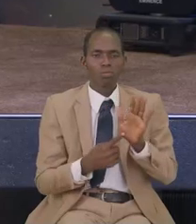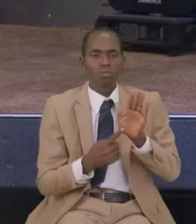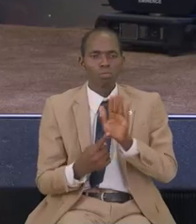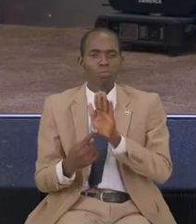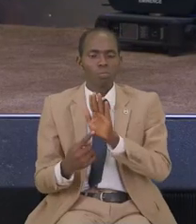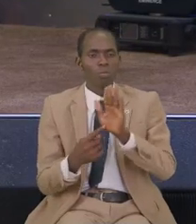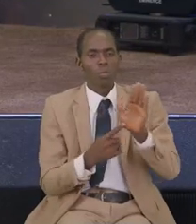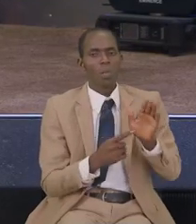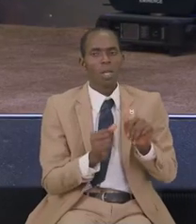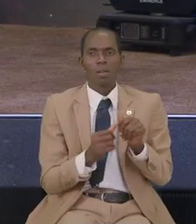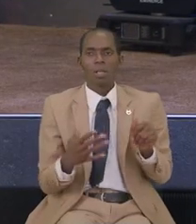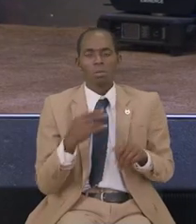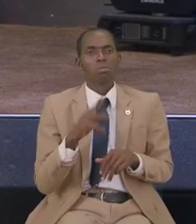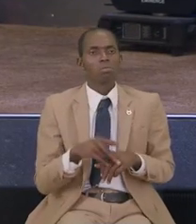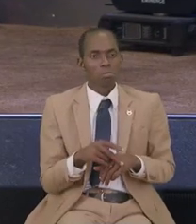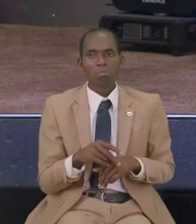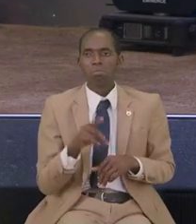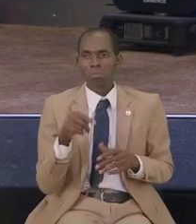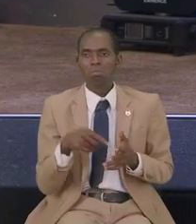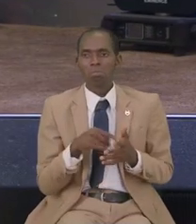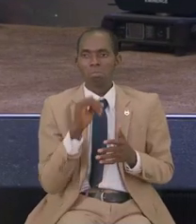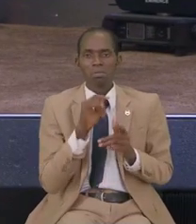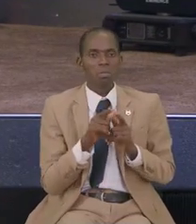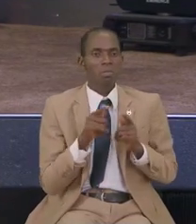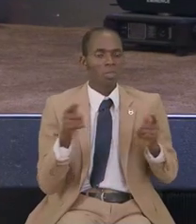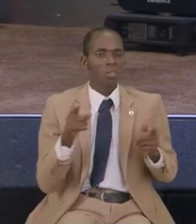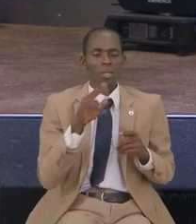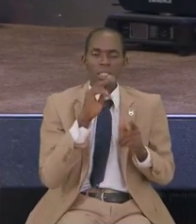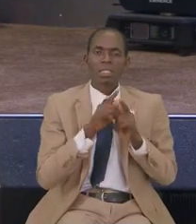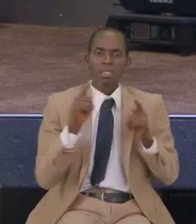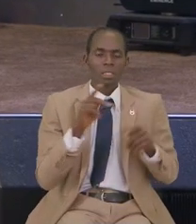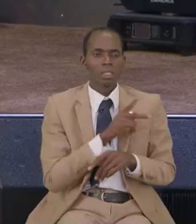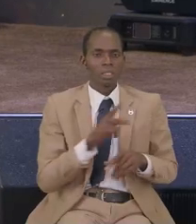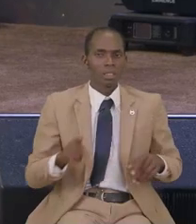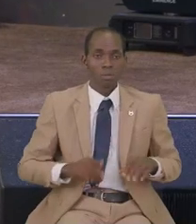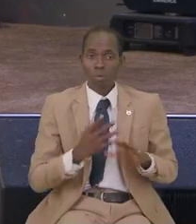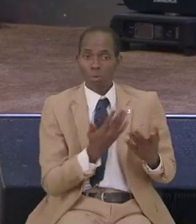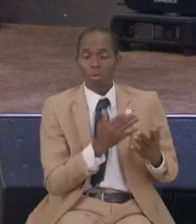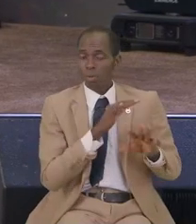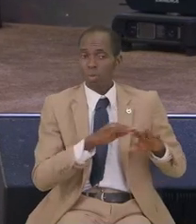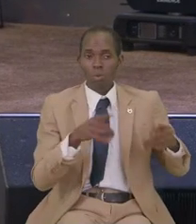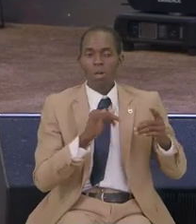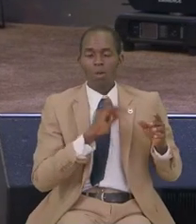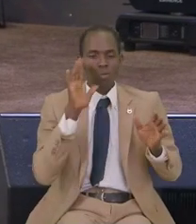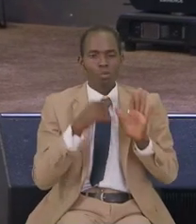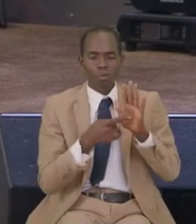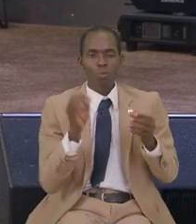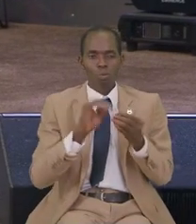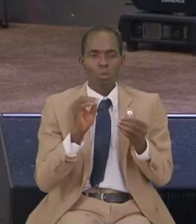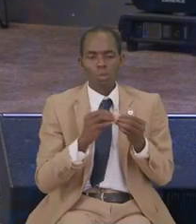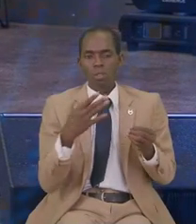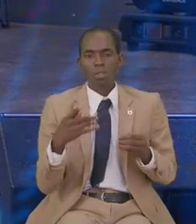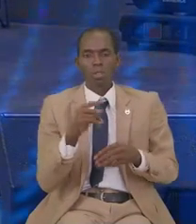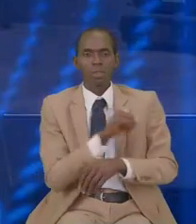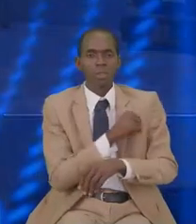everything. And they were nodding their heads. This is great. You are a great king. I don't go yet. All the things of the kingdom, the authority he had,